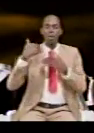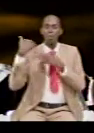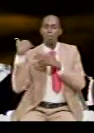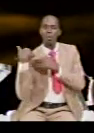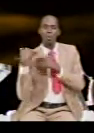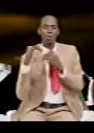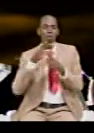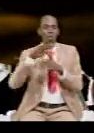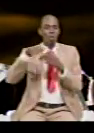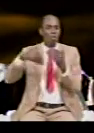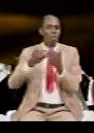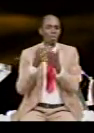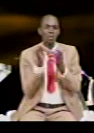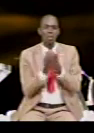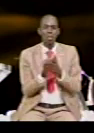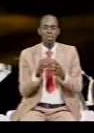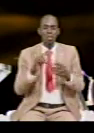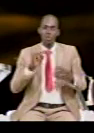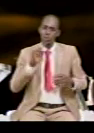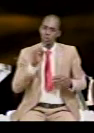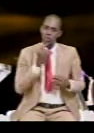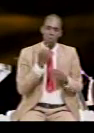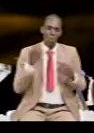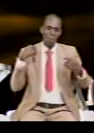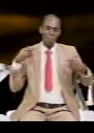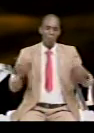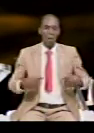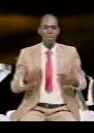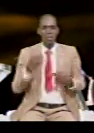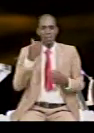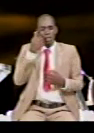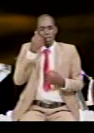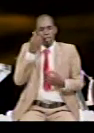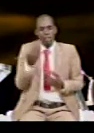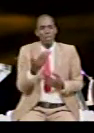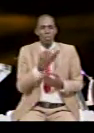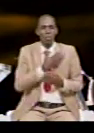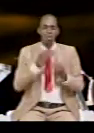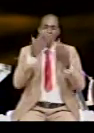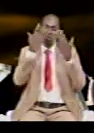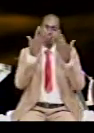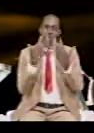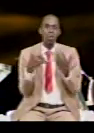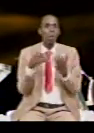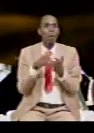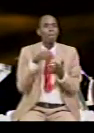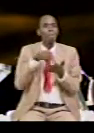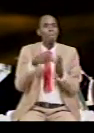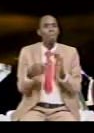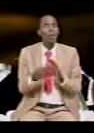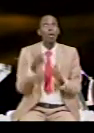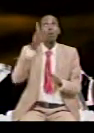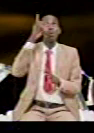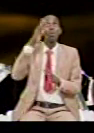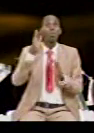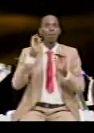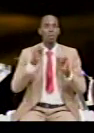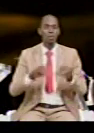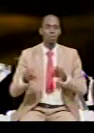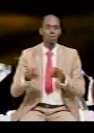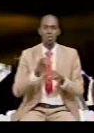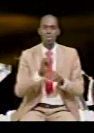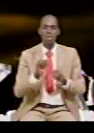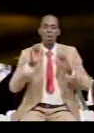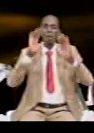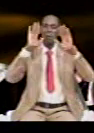pain, shame, and sorrow, it means that God can do a miracle in our heart